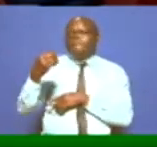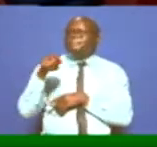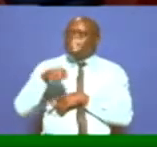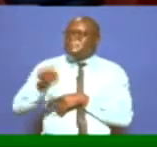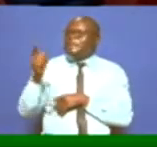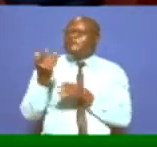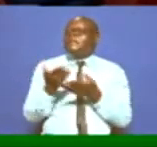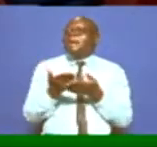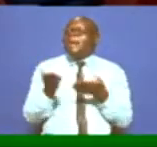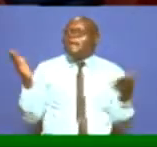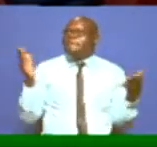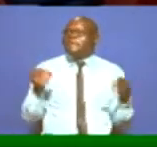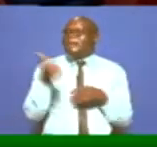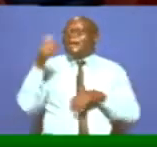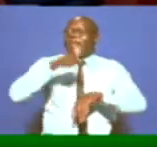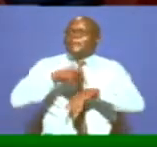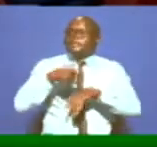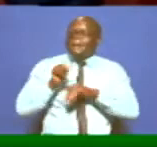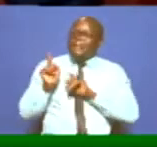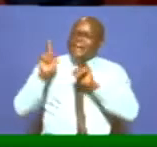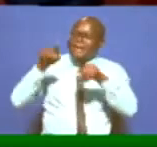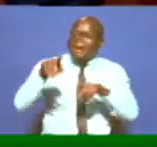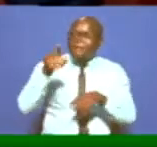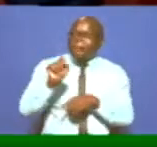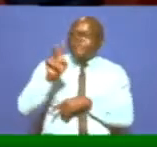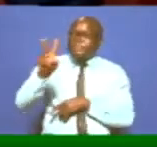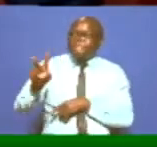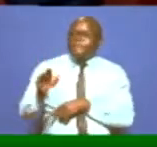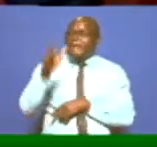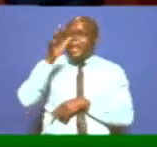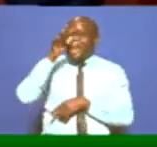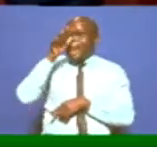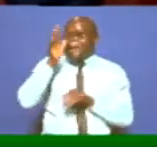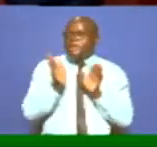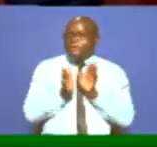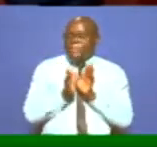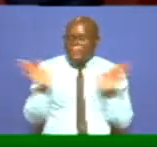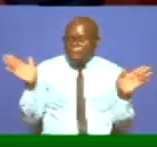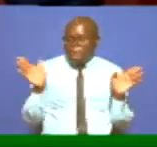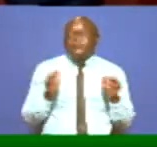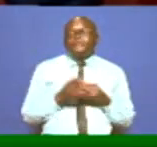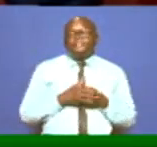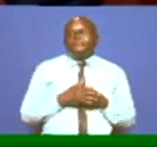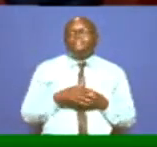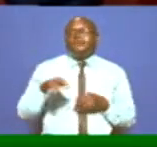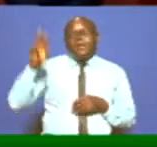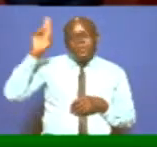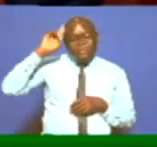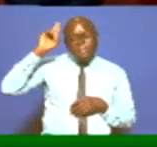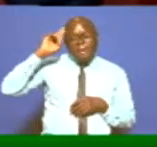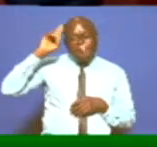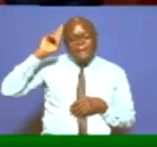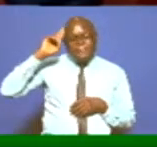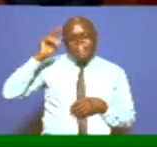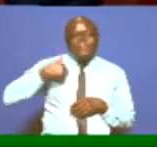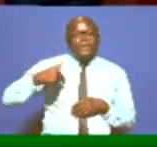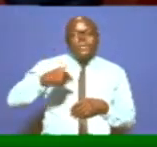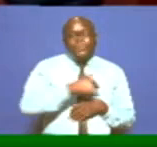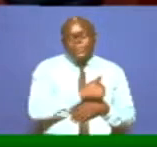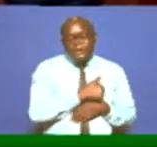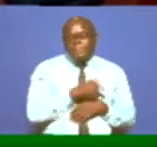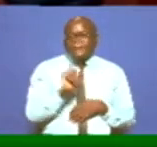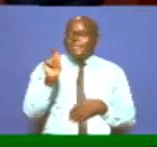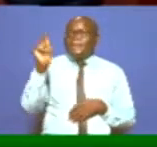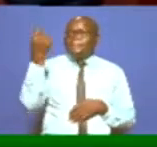every other time he appears on TV, he cheats the public. Mr. Speaker, you remember the president